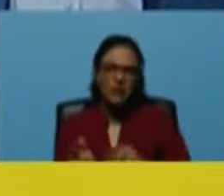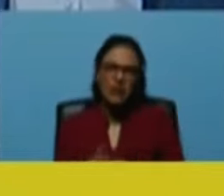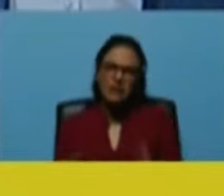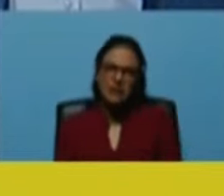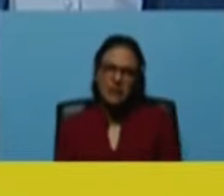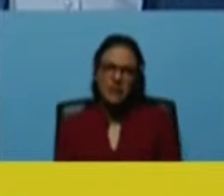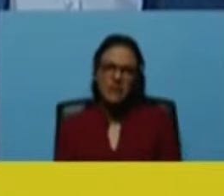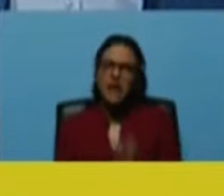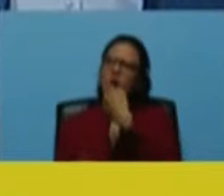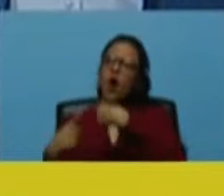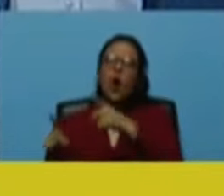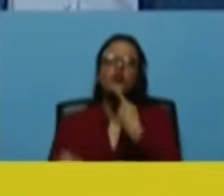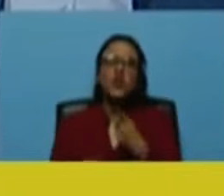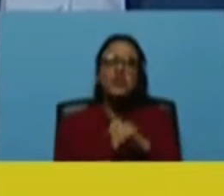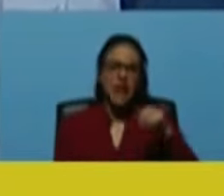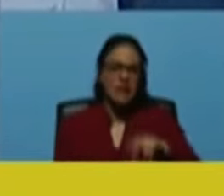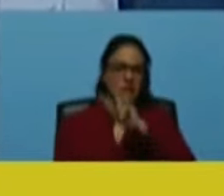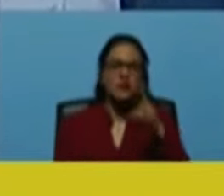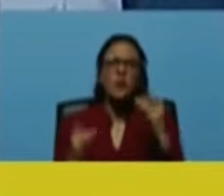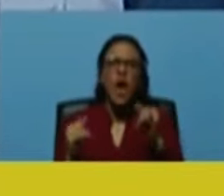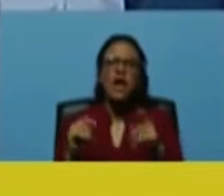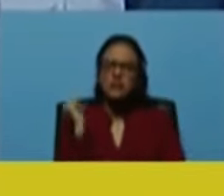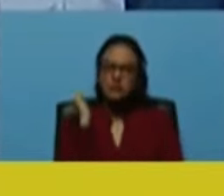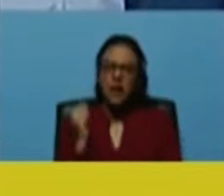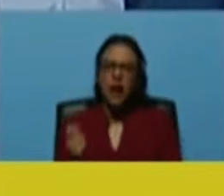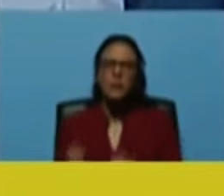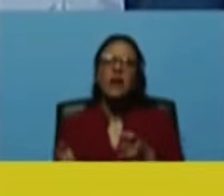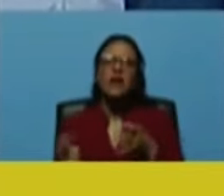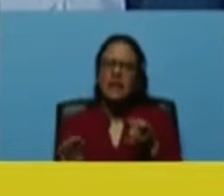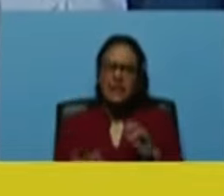how come they recognize